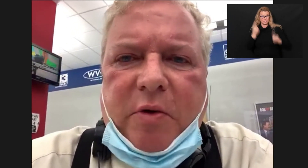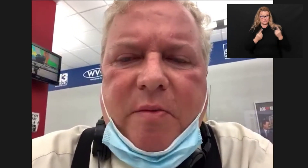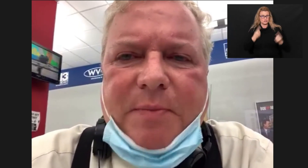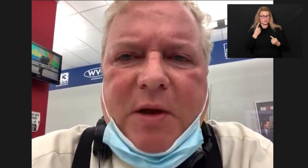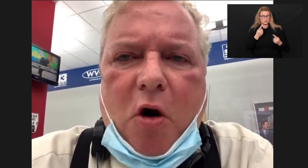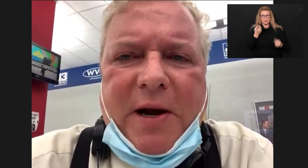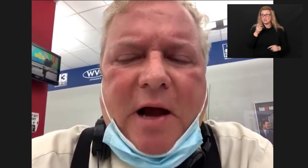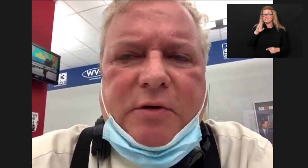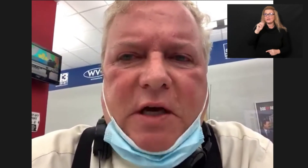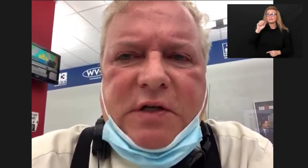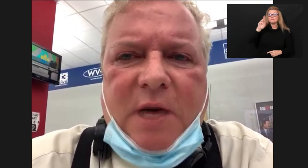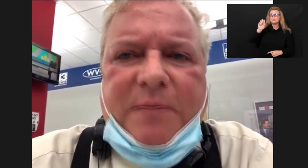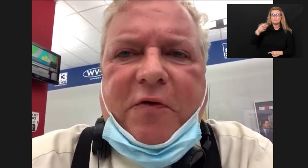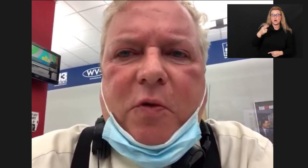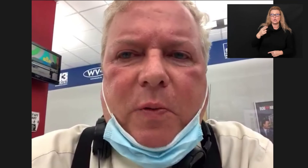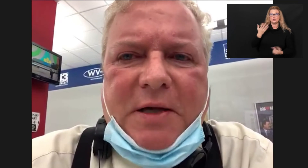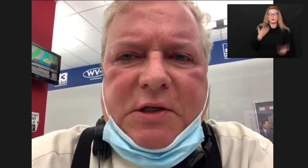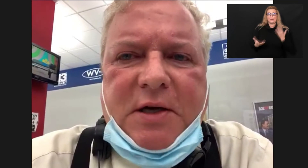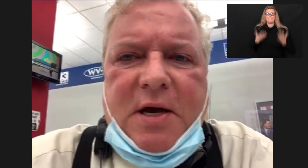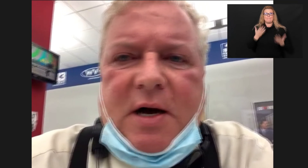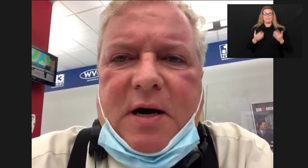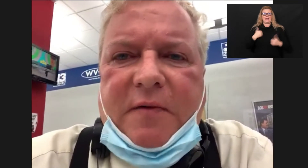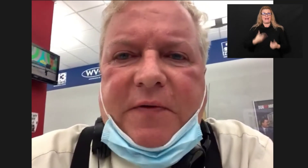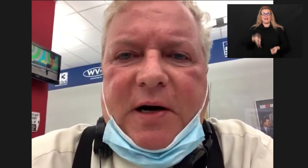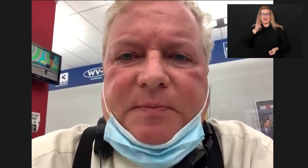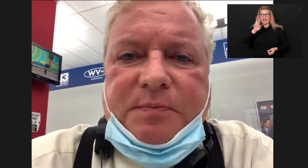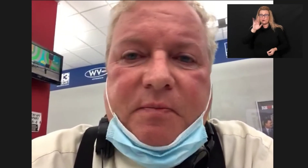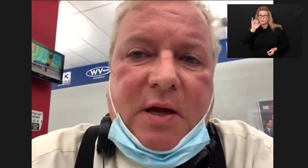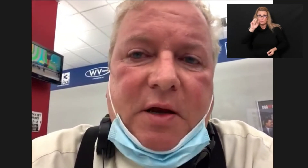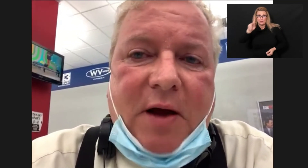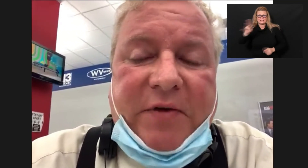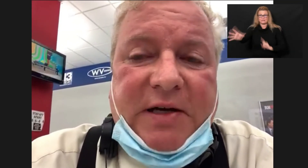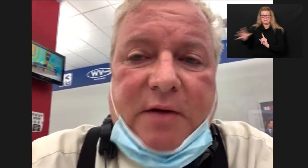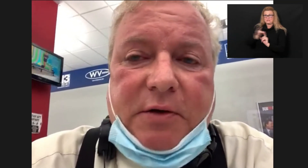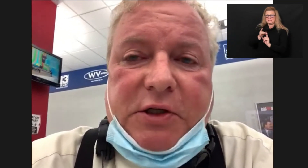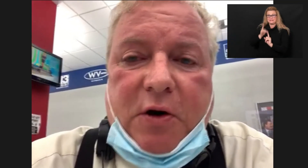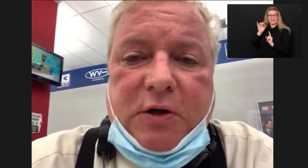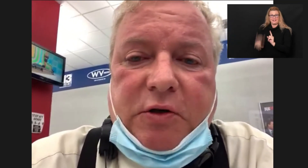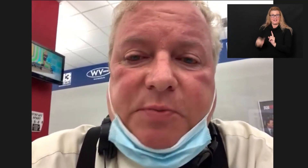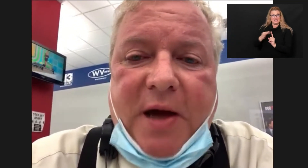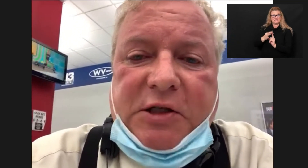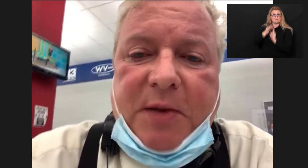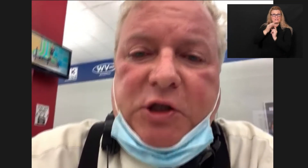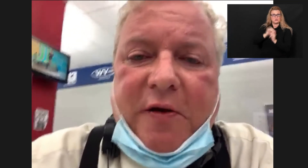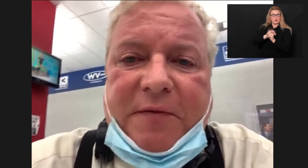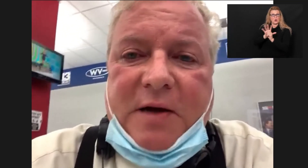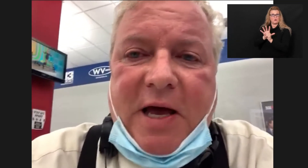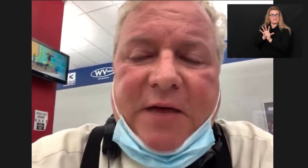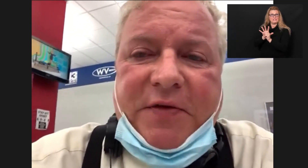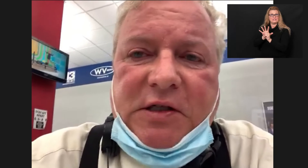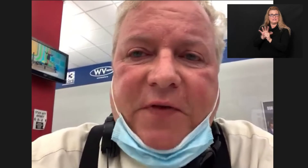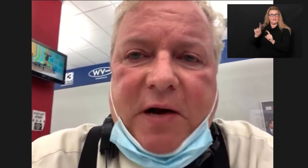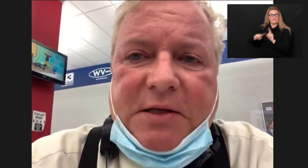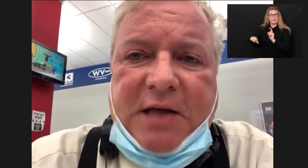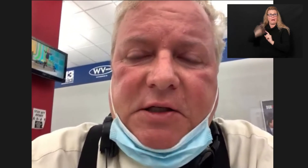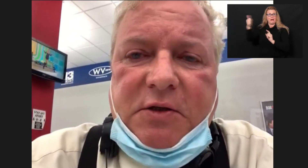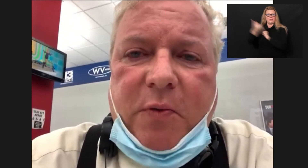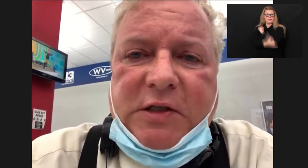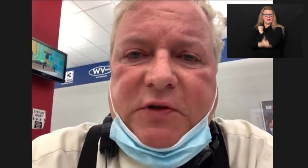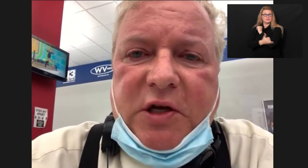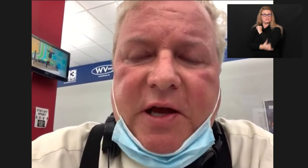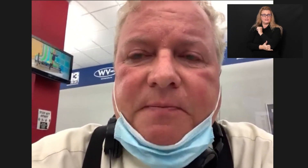Marsh, that we might be opening ourselves up for risk of having another surge or spike, especially if any of these variants